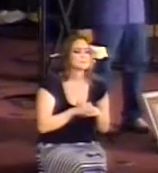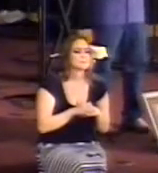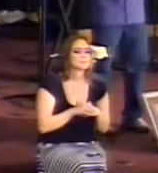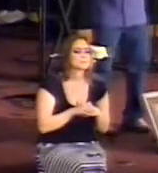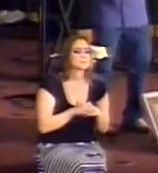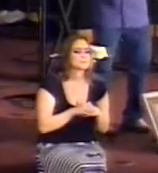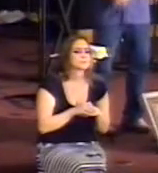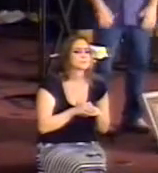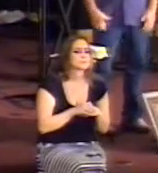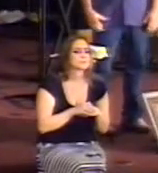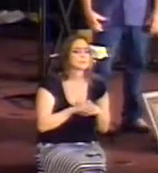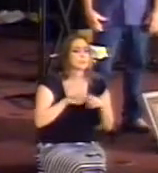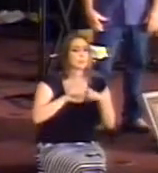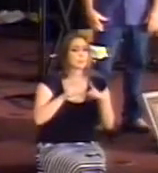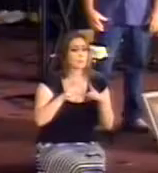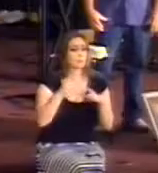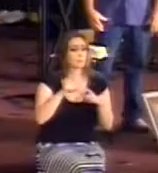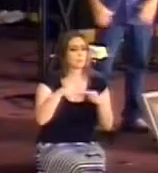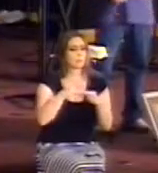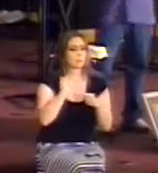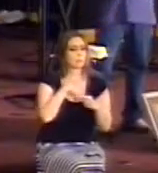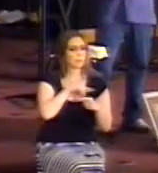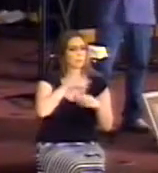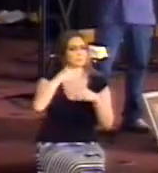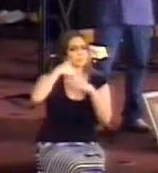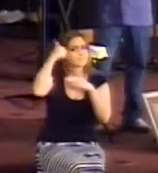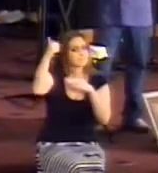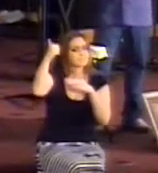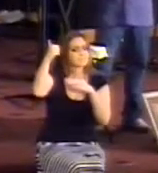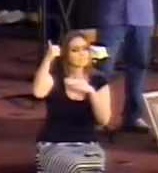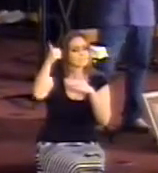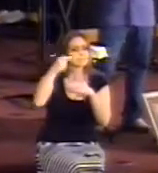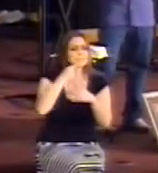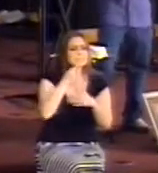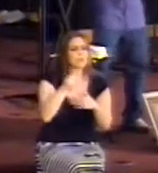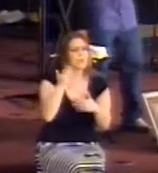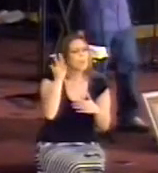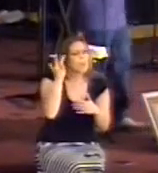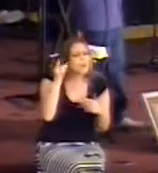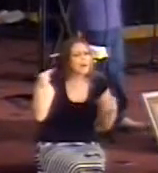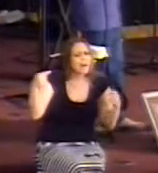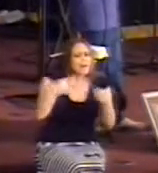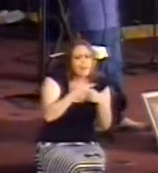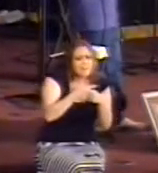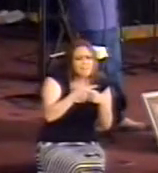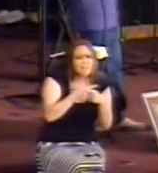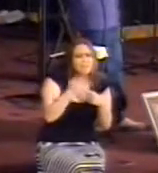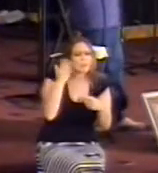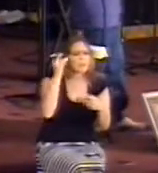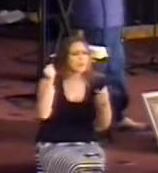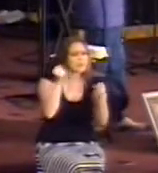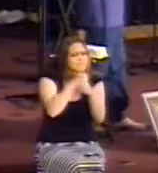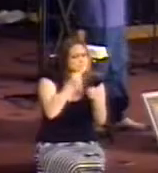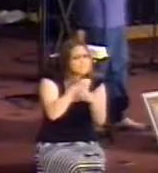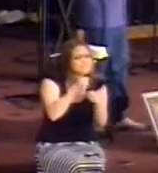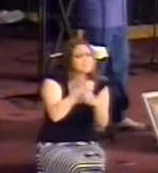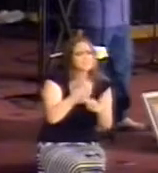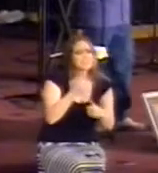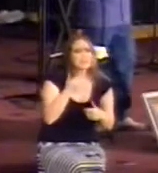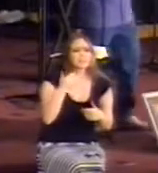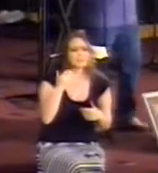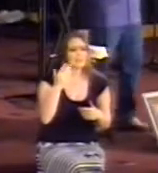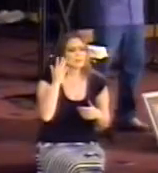But when we're caught up and we say, why so much conflict? Why quarreling? Why do I envy so